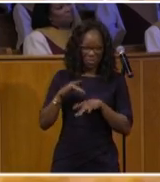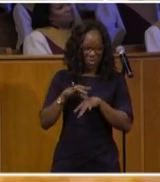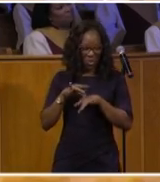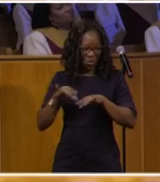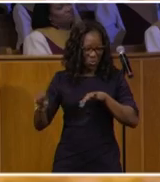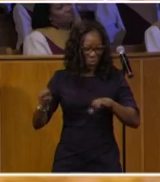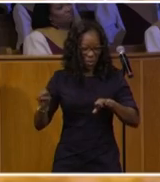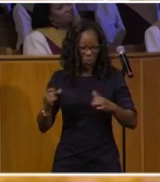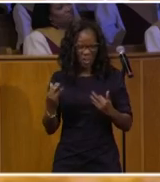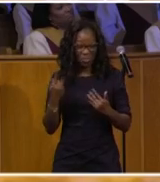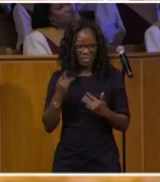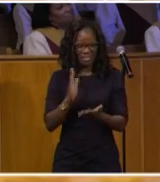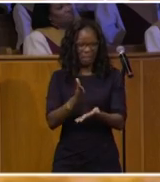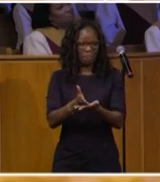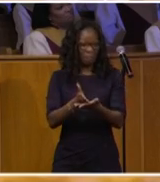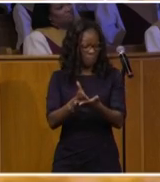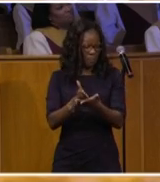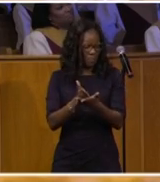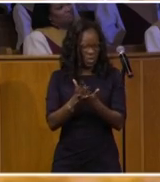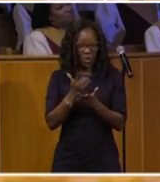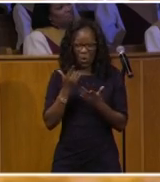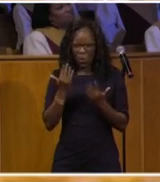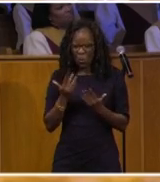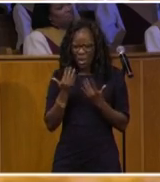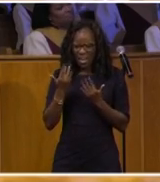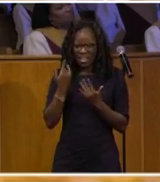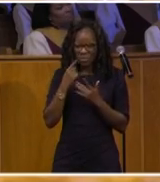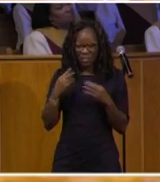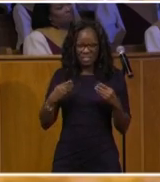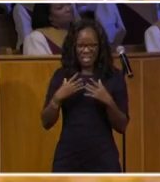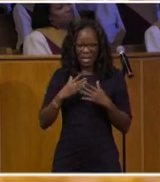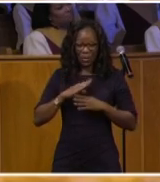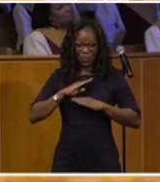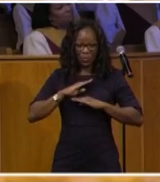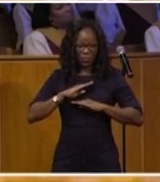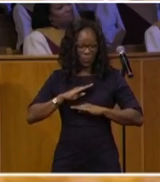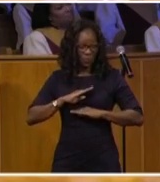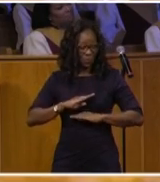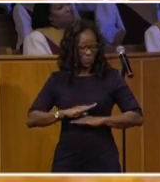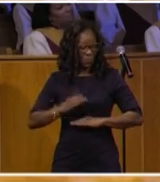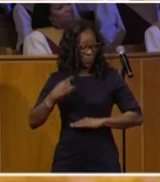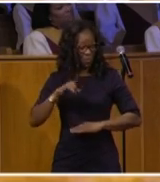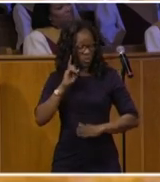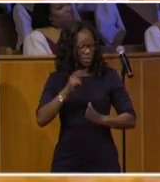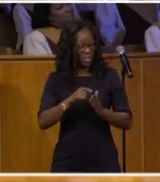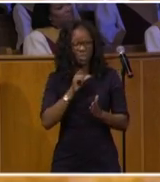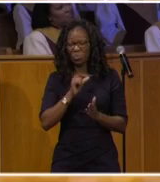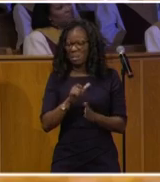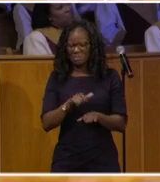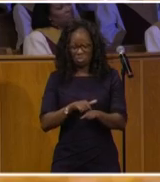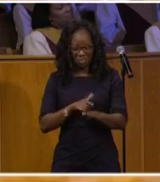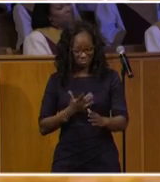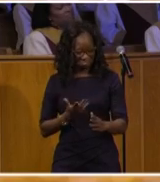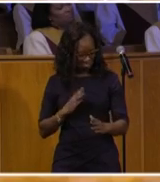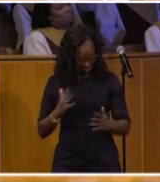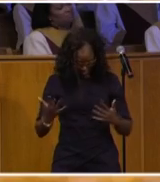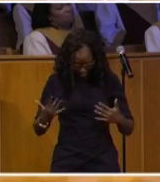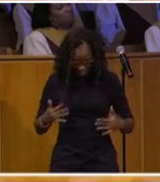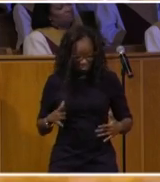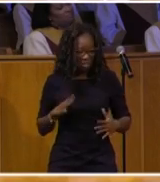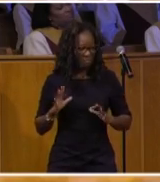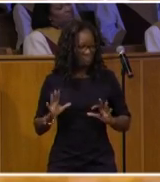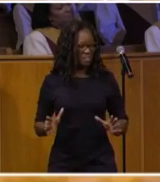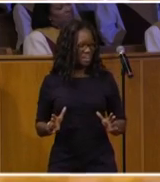stop, waiting for the horror to end, we realized we didn't even have a scratch.